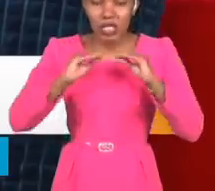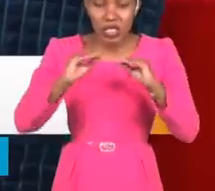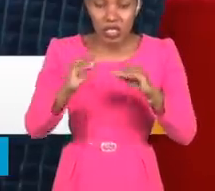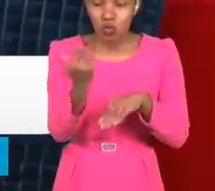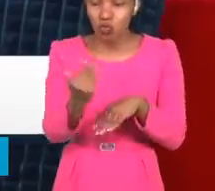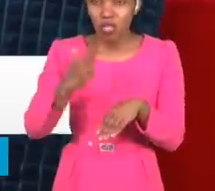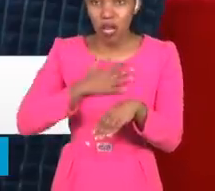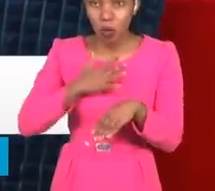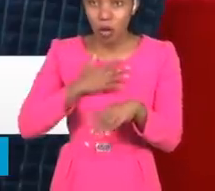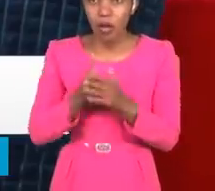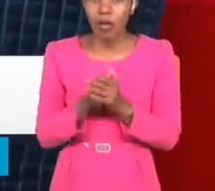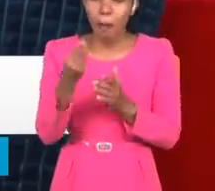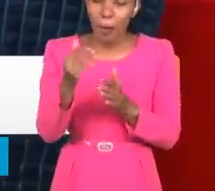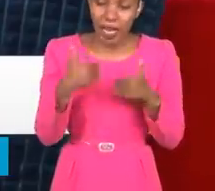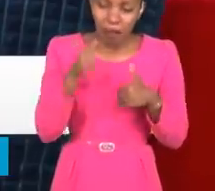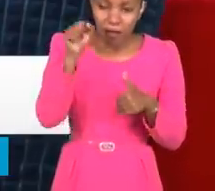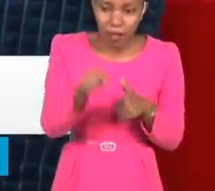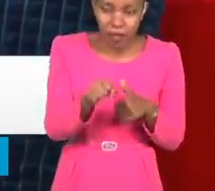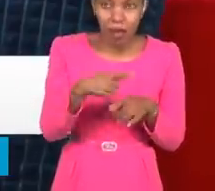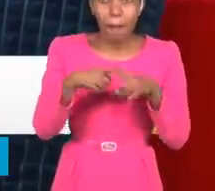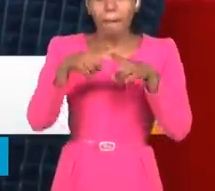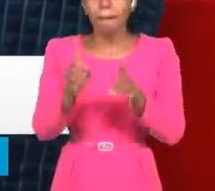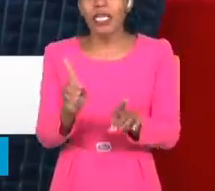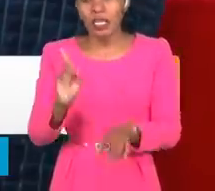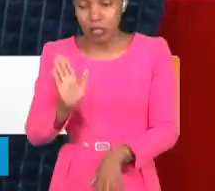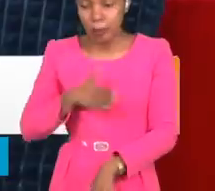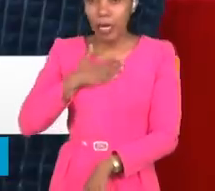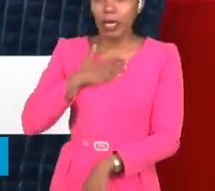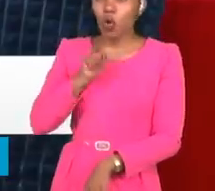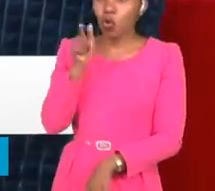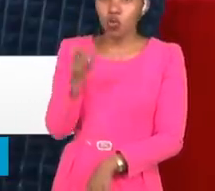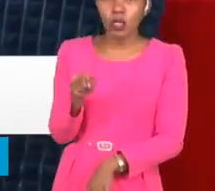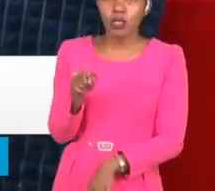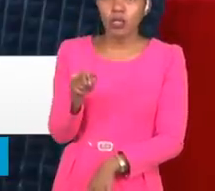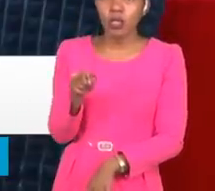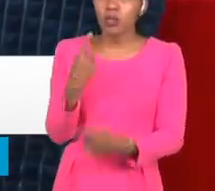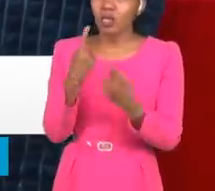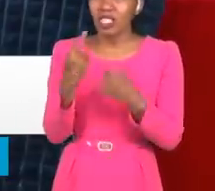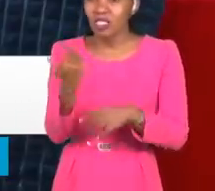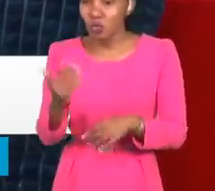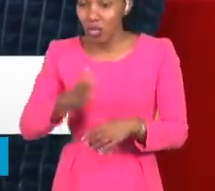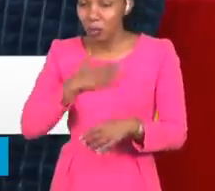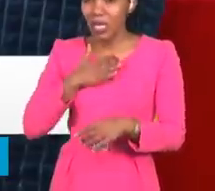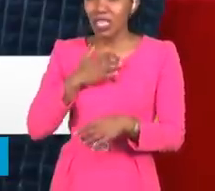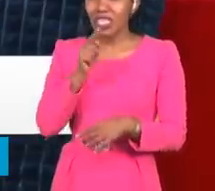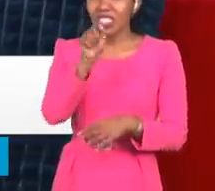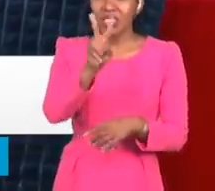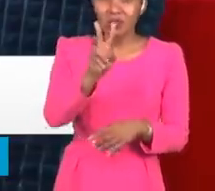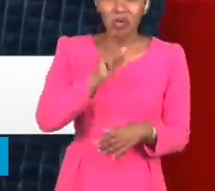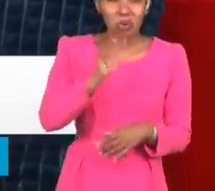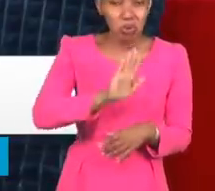children. Pesa iko ndio, but ni yangu. It's true that. I tell my children, no, no, TV. Si